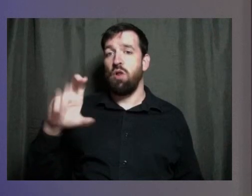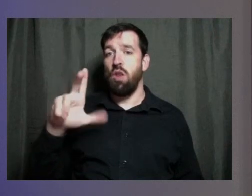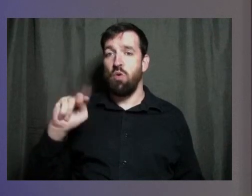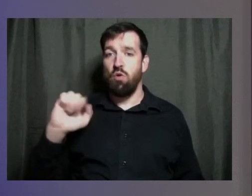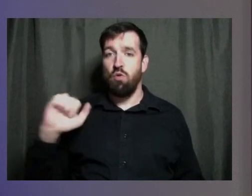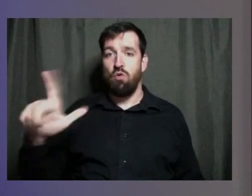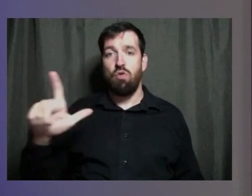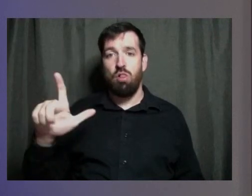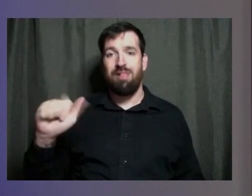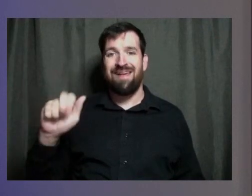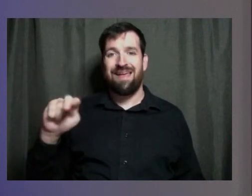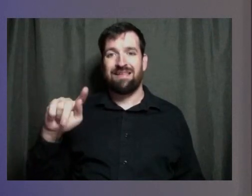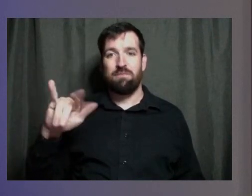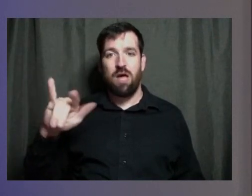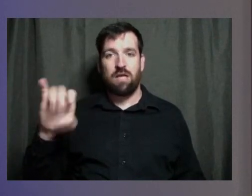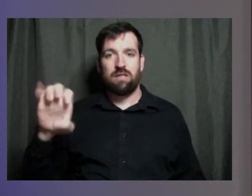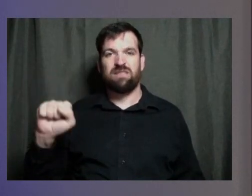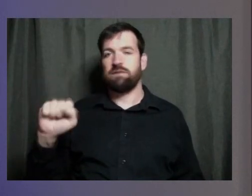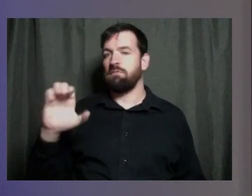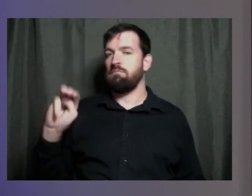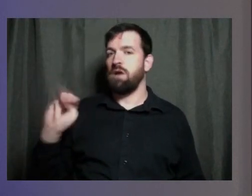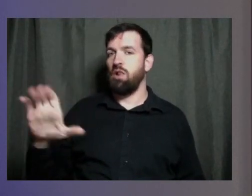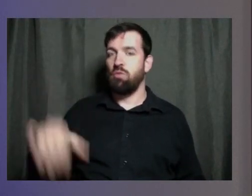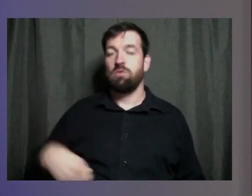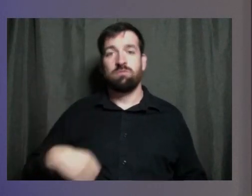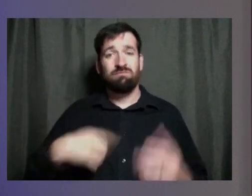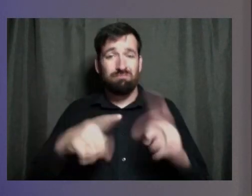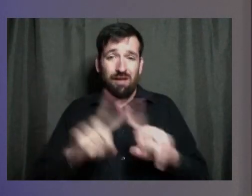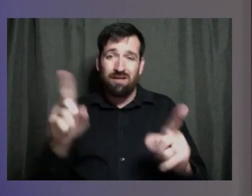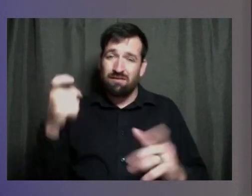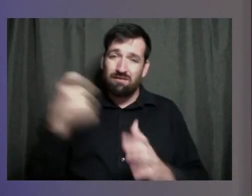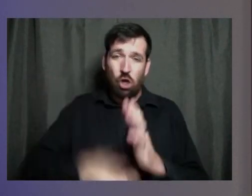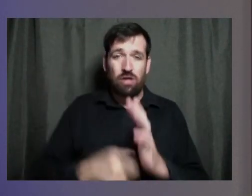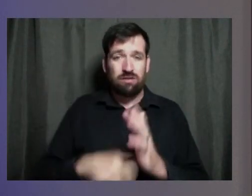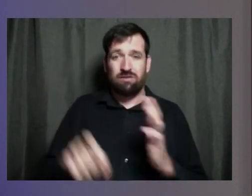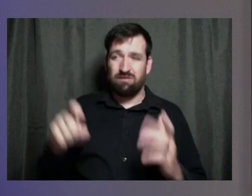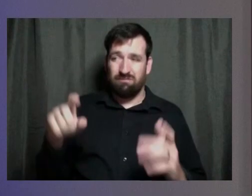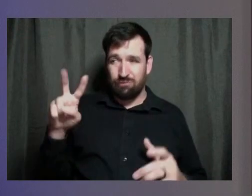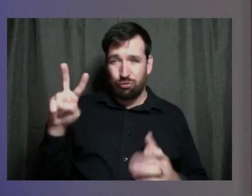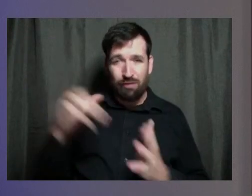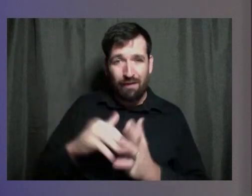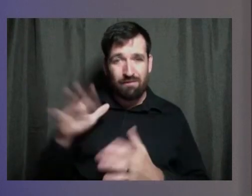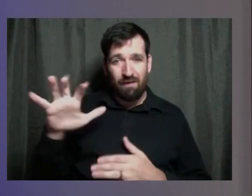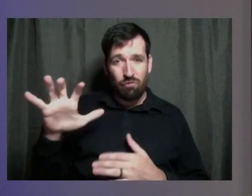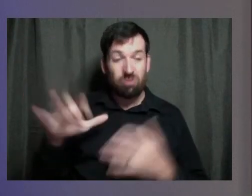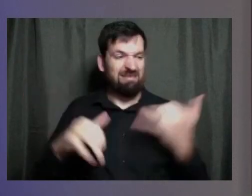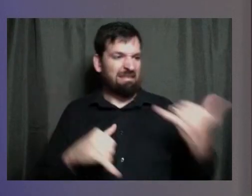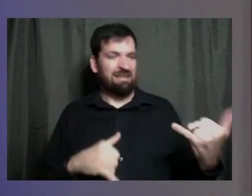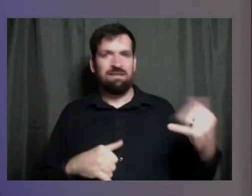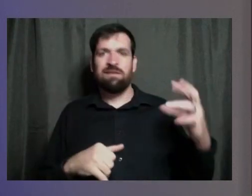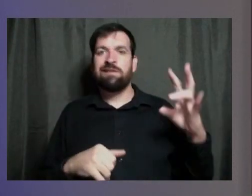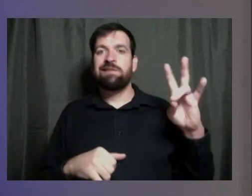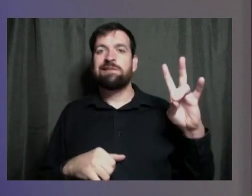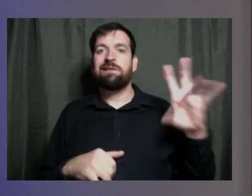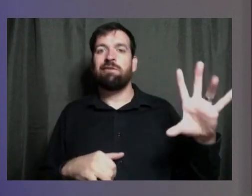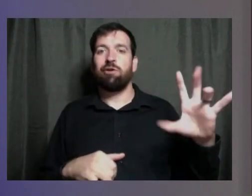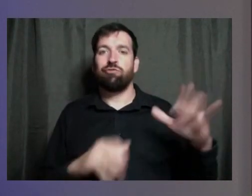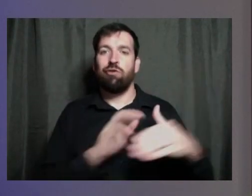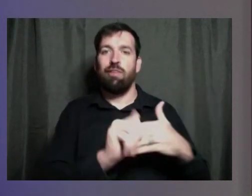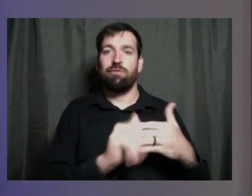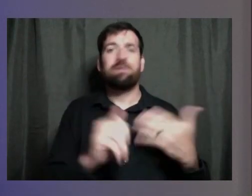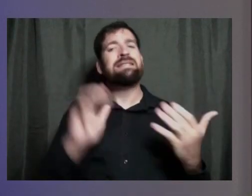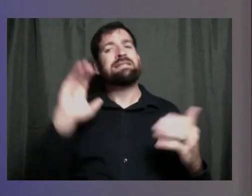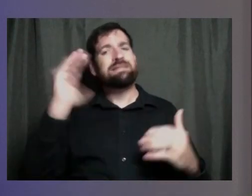It costs about $22,000 to $2,500, and this costs $700 for a course of therapy, which still seems a little high to me.